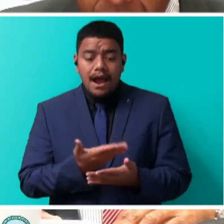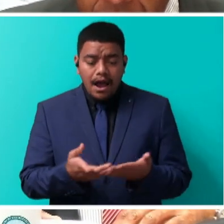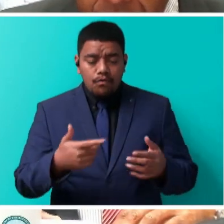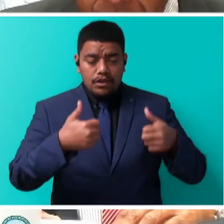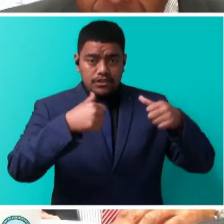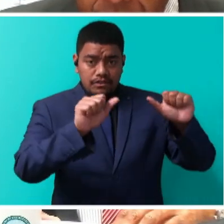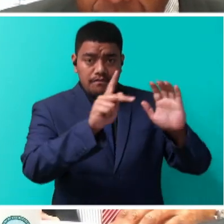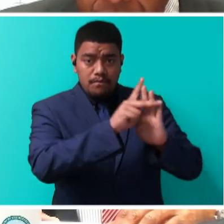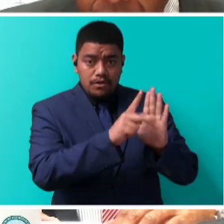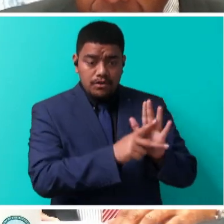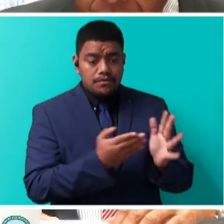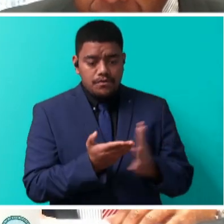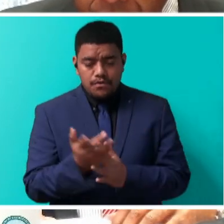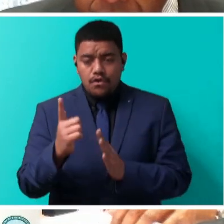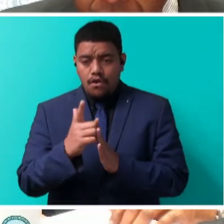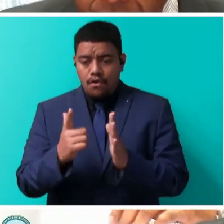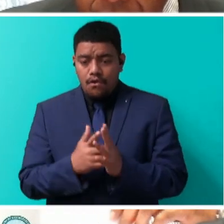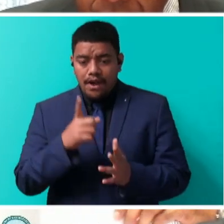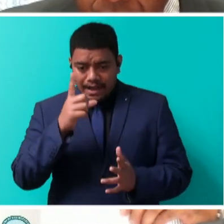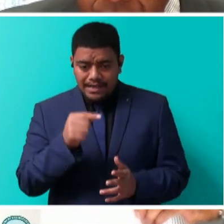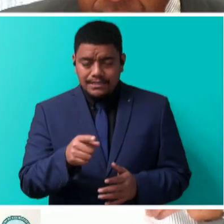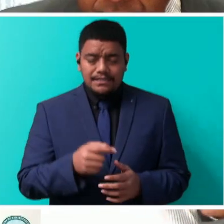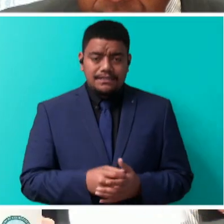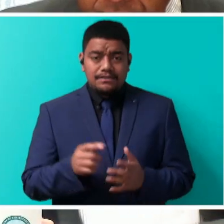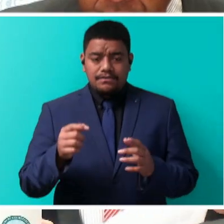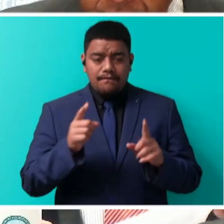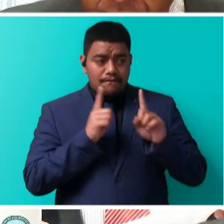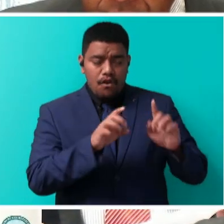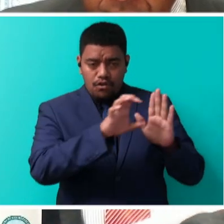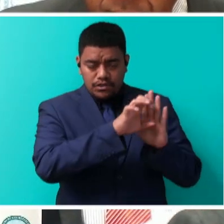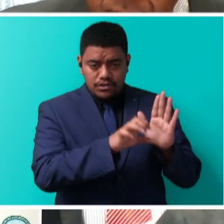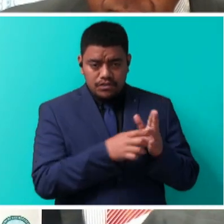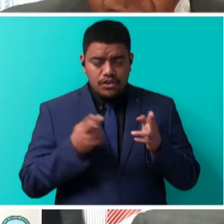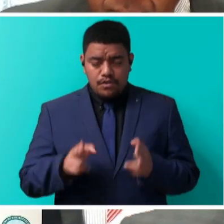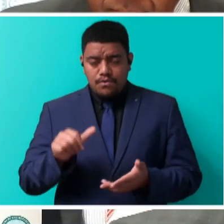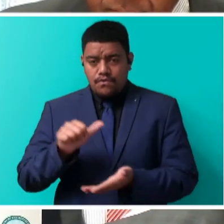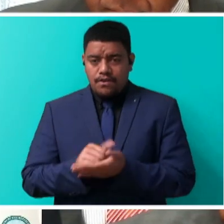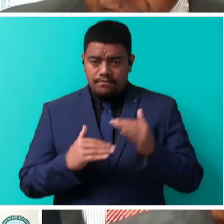policy through law in a manner that upholds the constitutional and human rights standards.